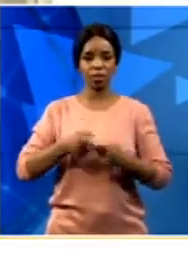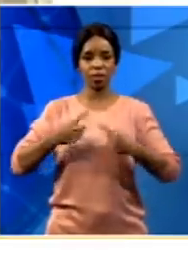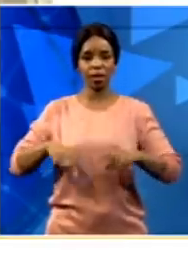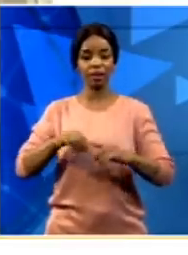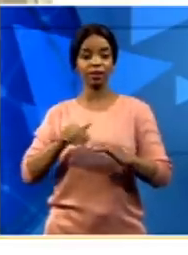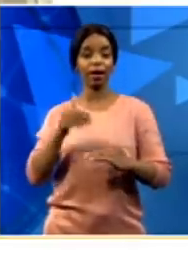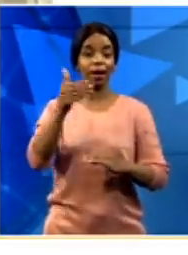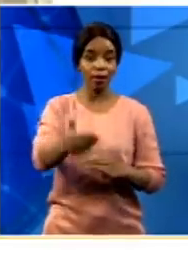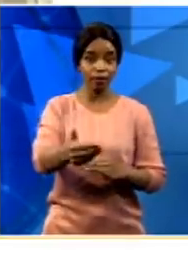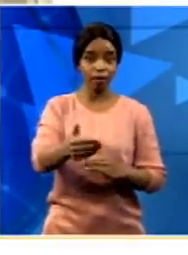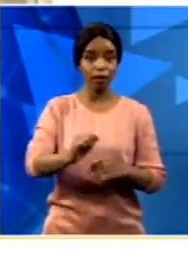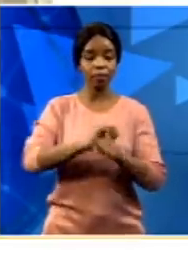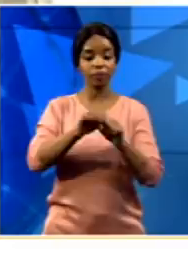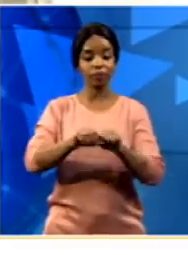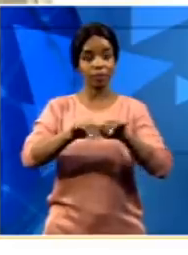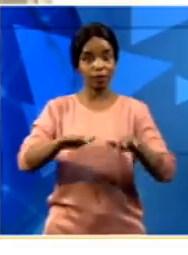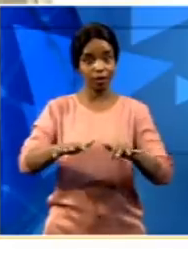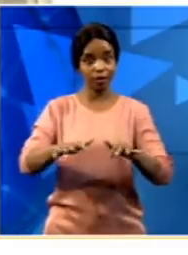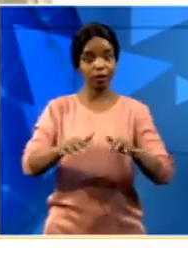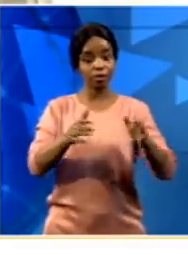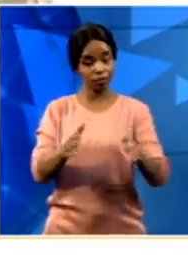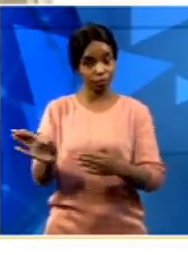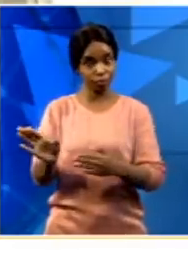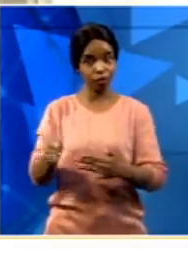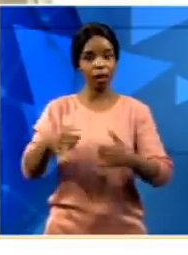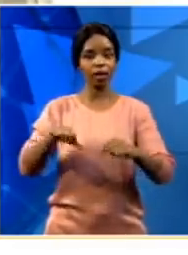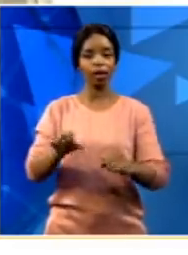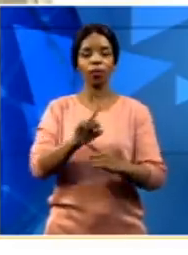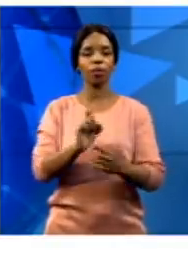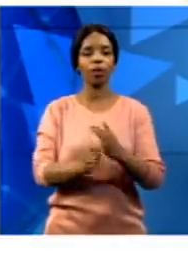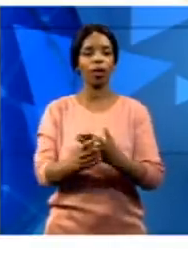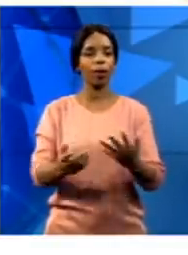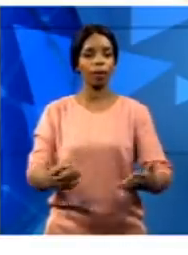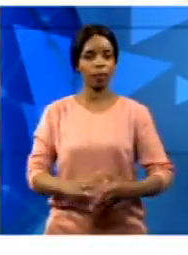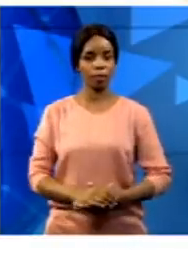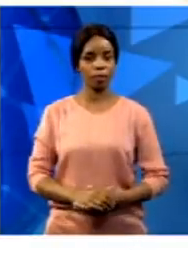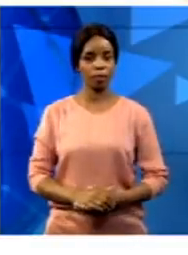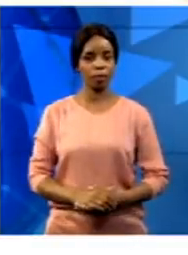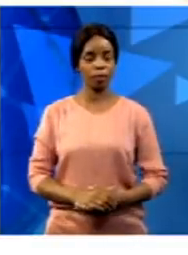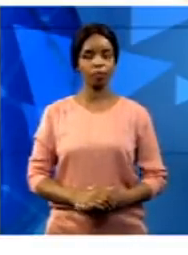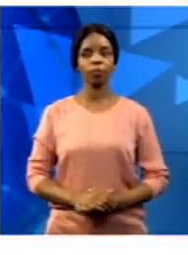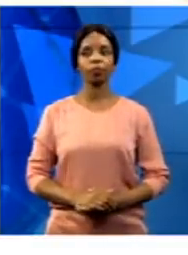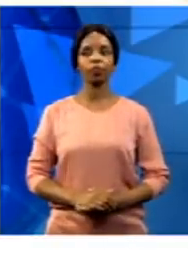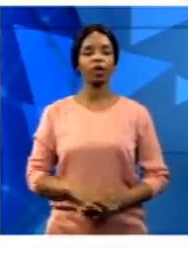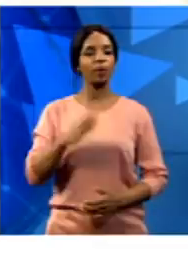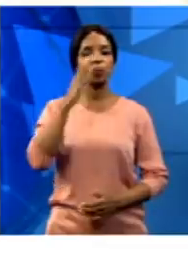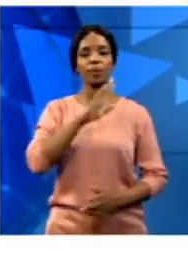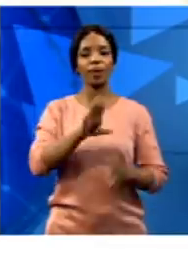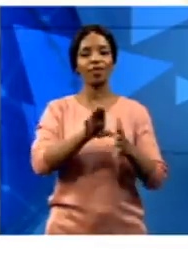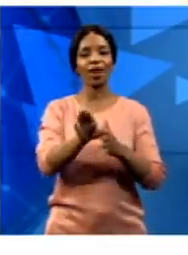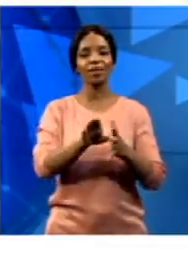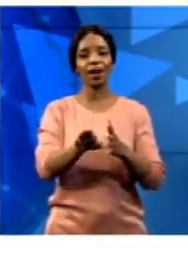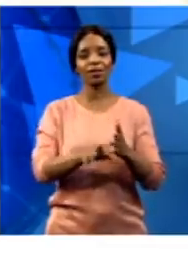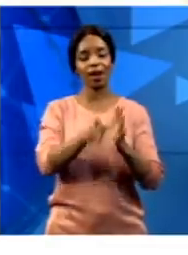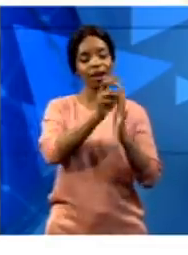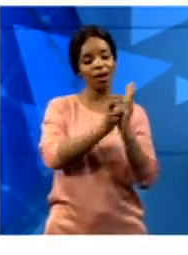Finder and how it actually works. Okay, well, the great thing is there really aren't any criteria.